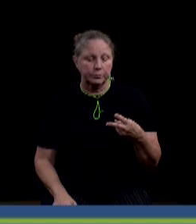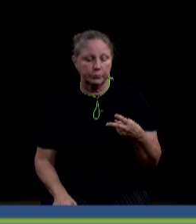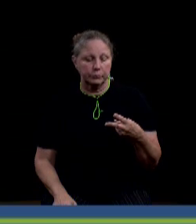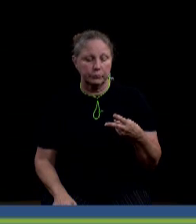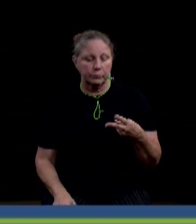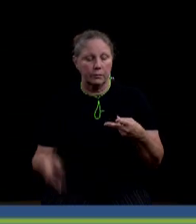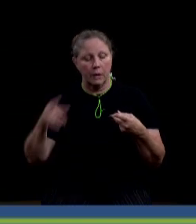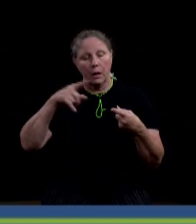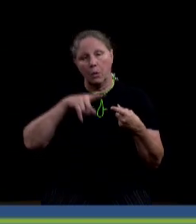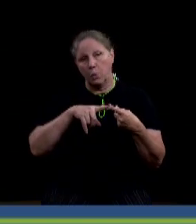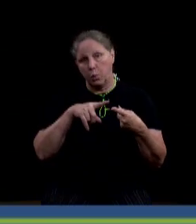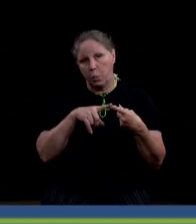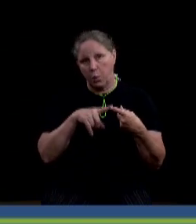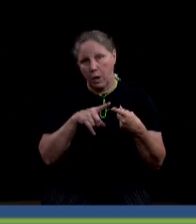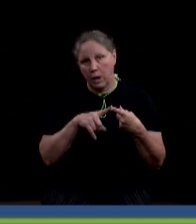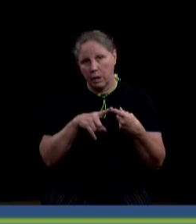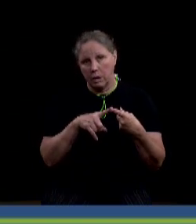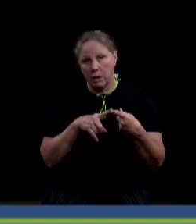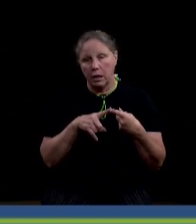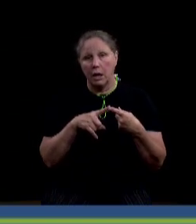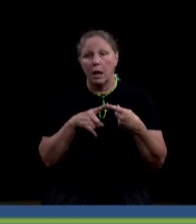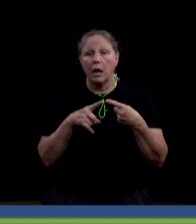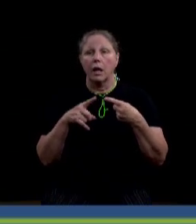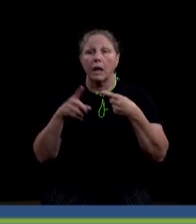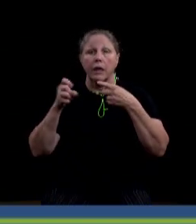trap these droplets and aerosols